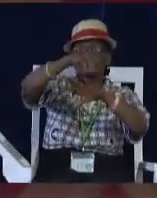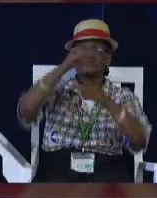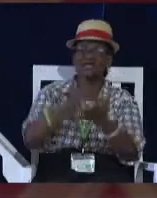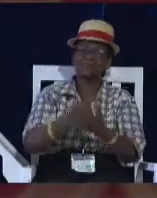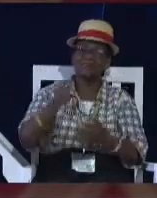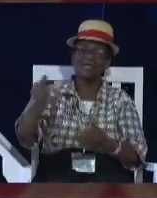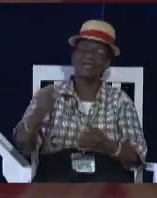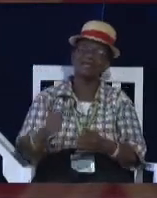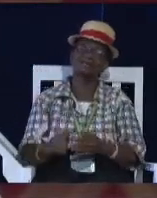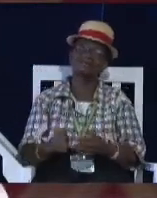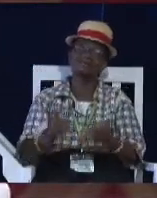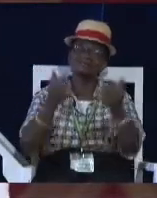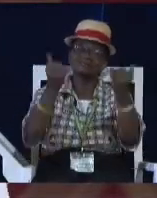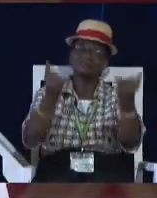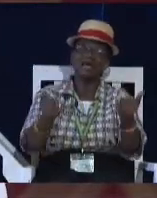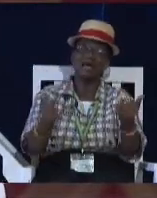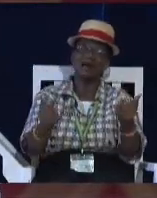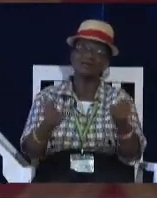Now,